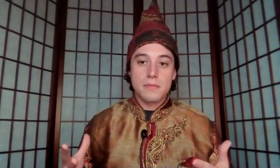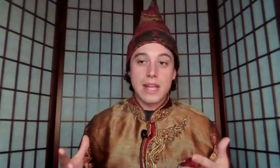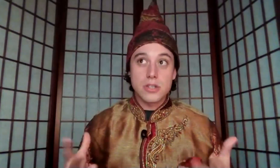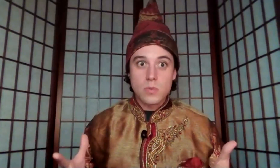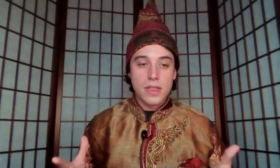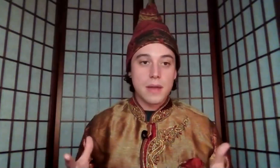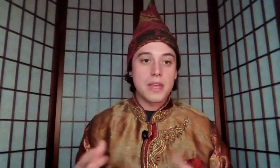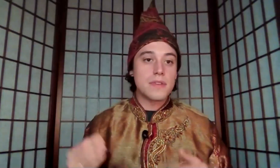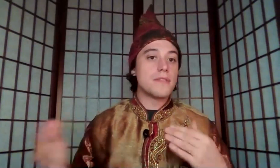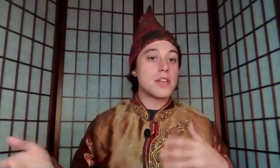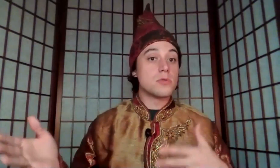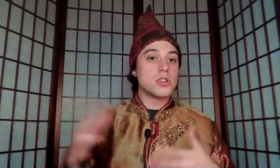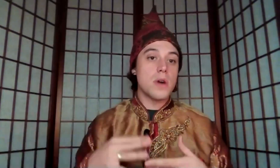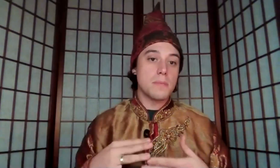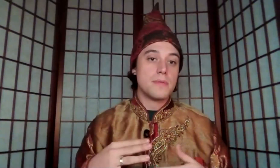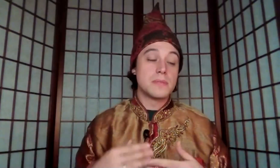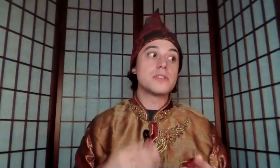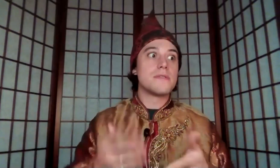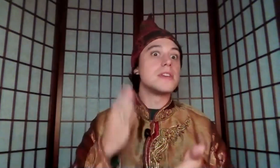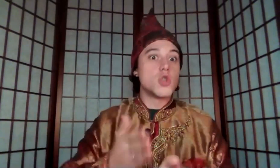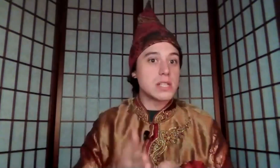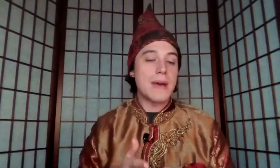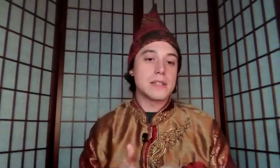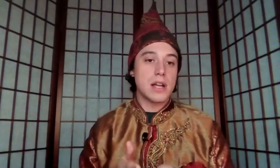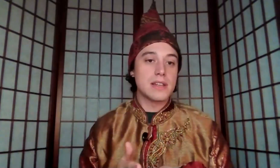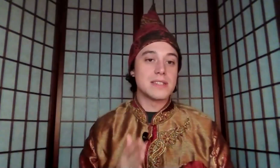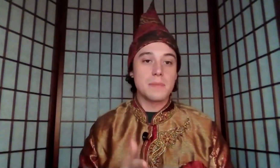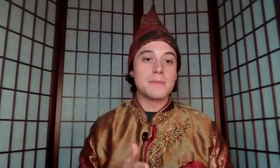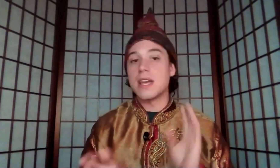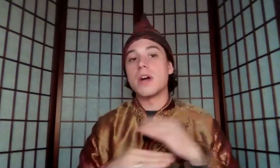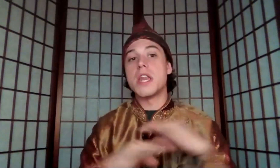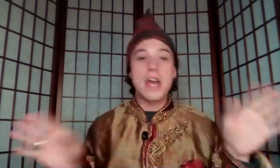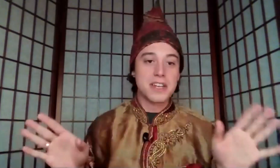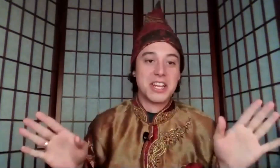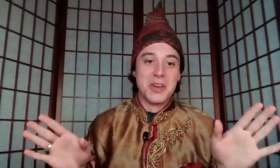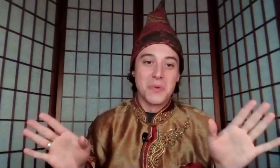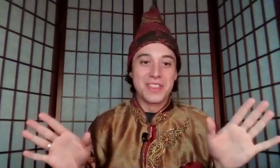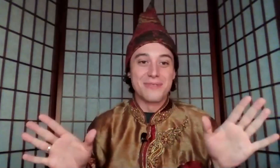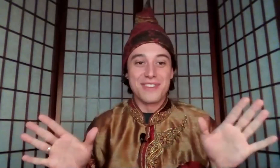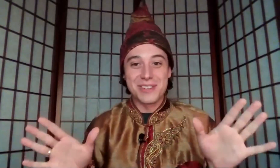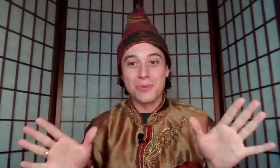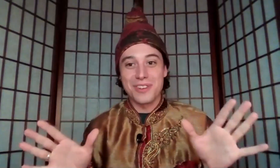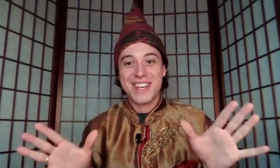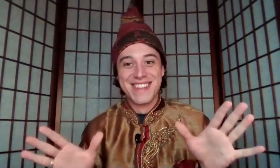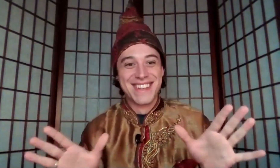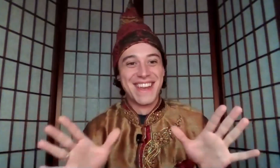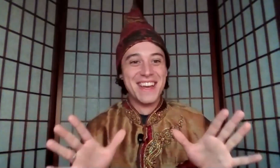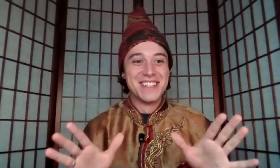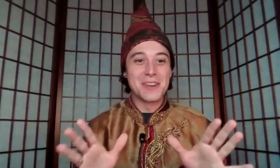have connection with them, even if they don't show up, especially if they just passed on, because sometimes they want nothing to do with this physical